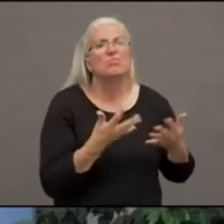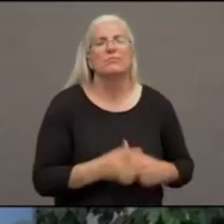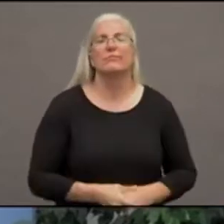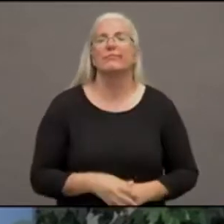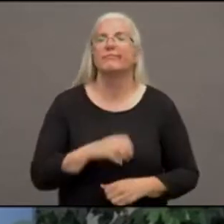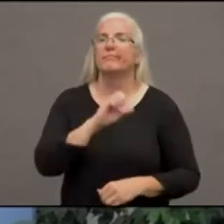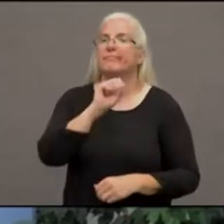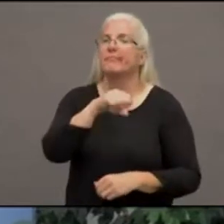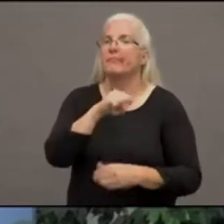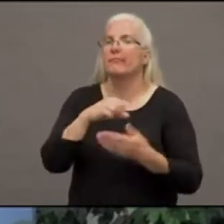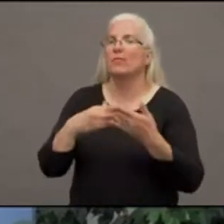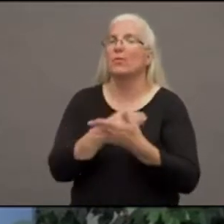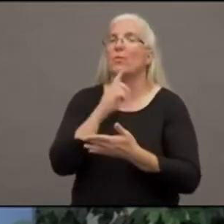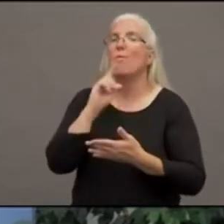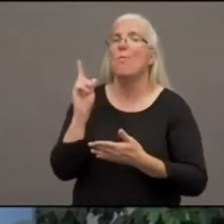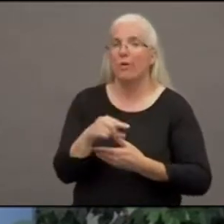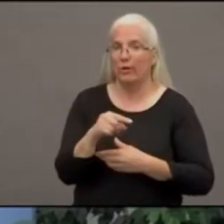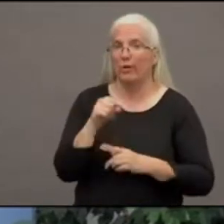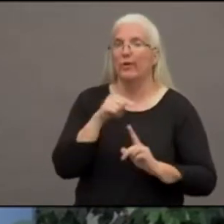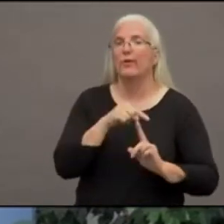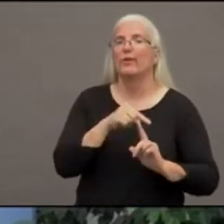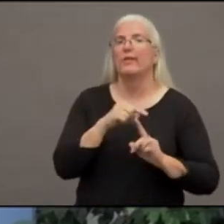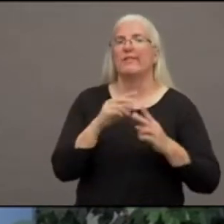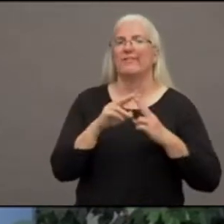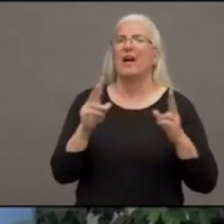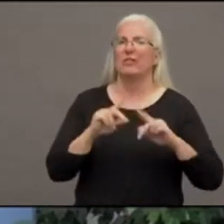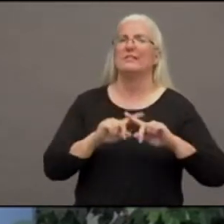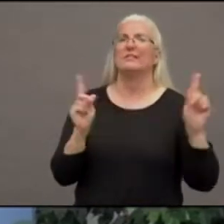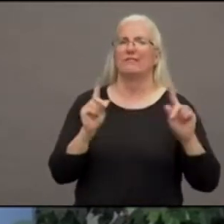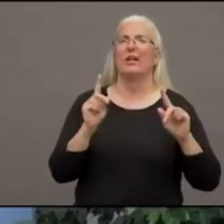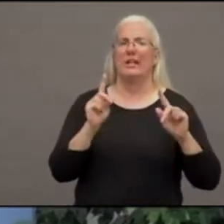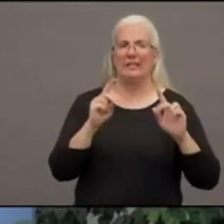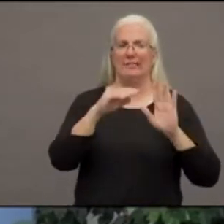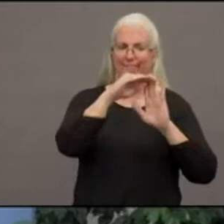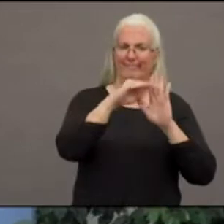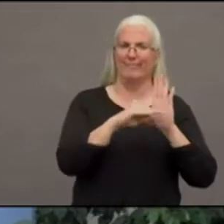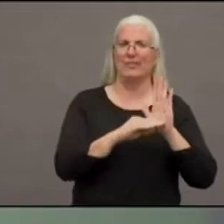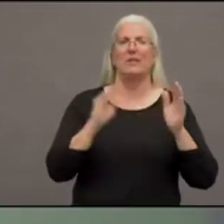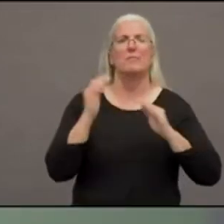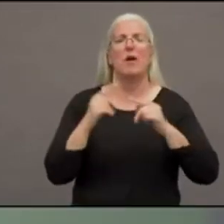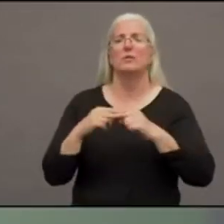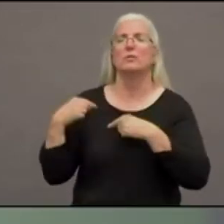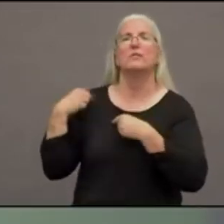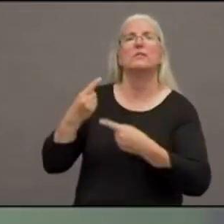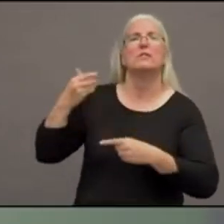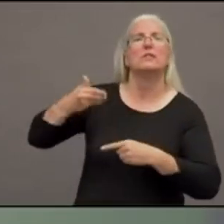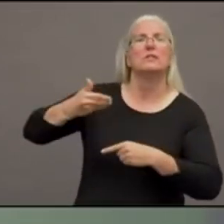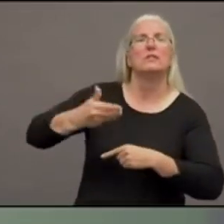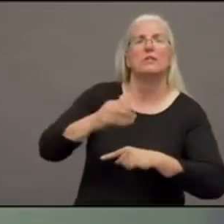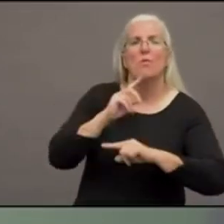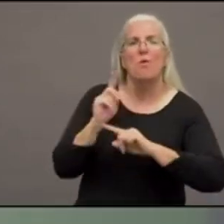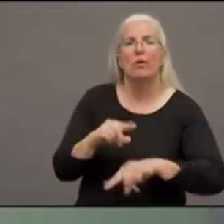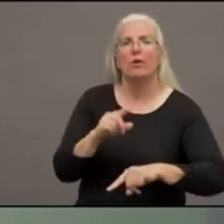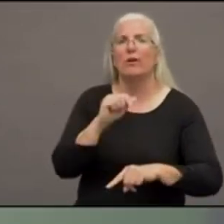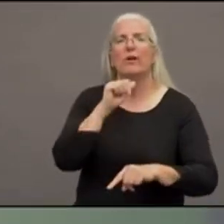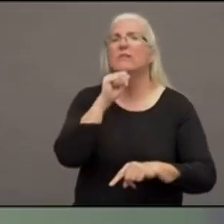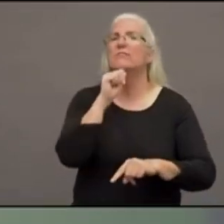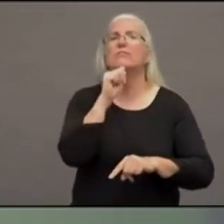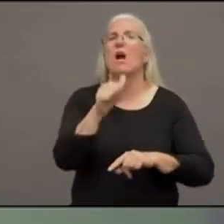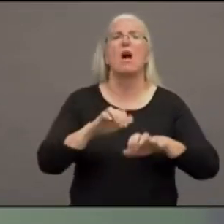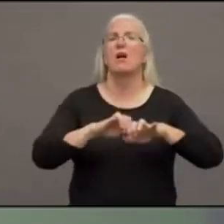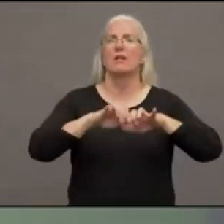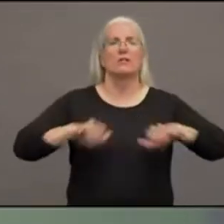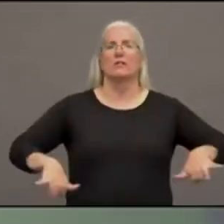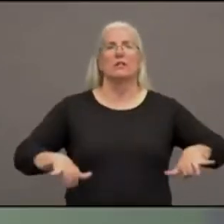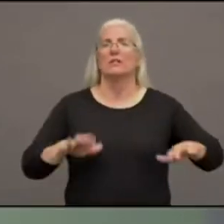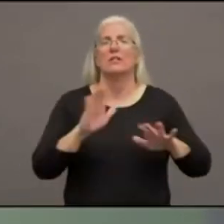Monday is a different framework than the one we've been in so far. It's no longer a shelter-in-place framework, it's a risk